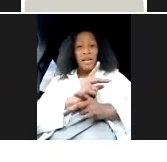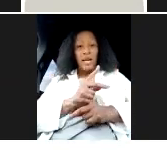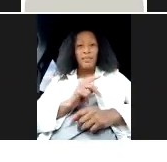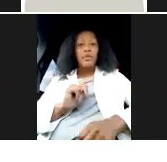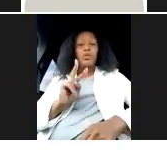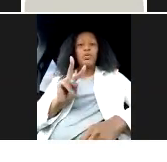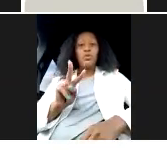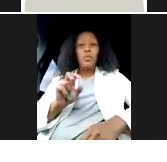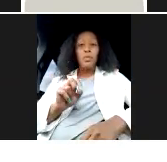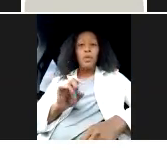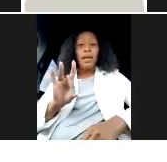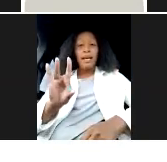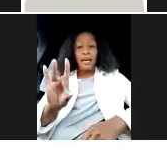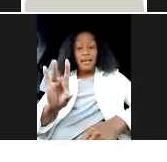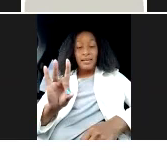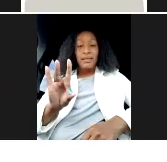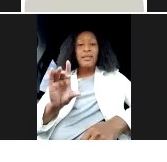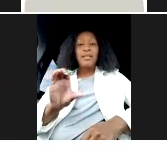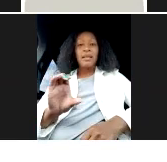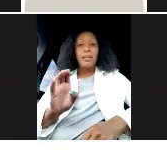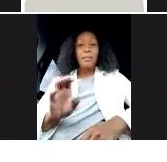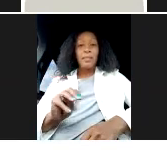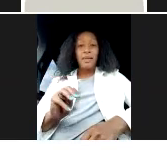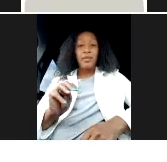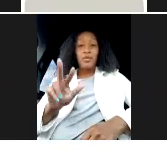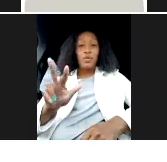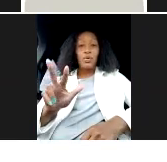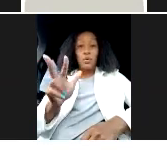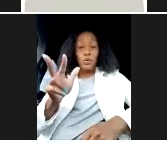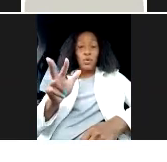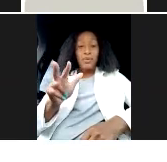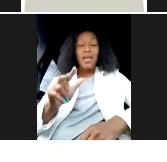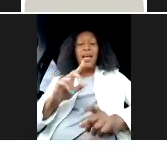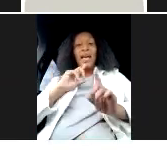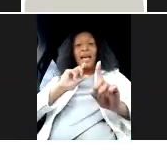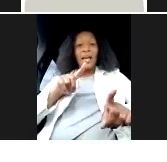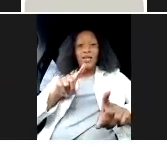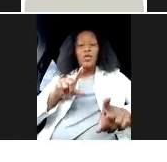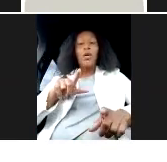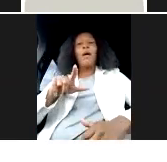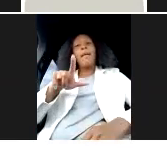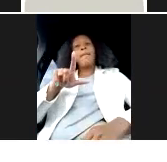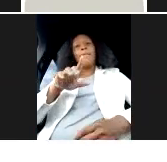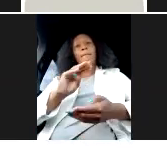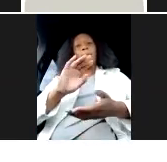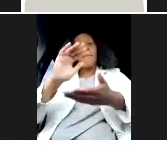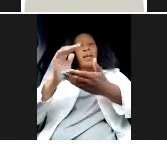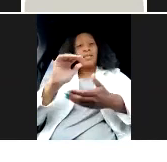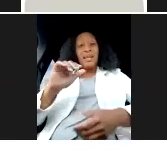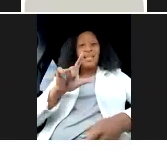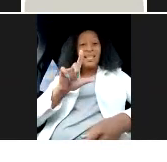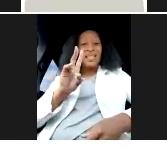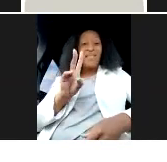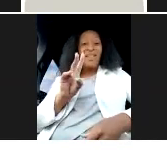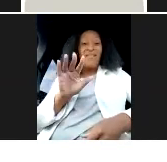centimeter cube. That gives us a mass of 75,600 grams. Okay. And so